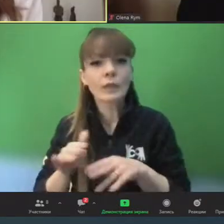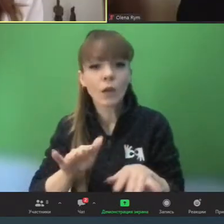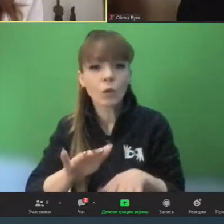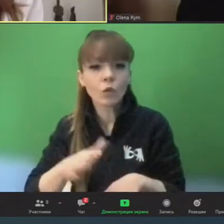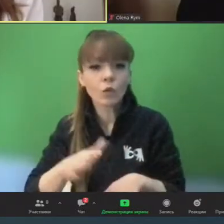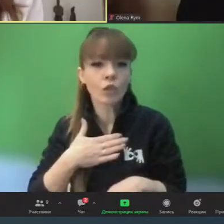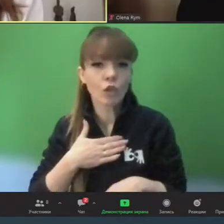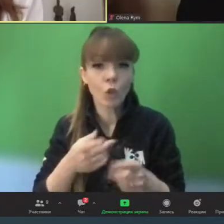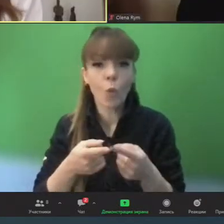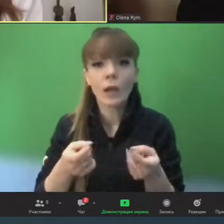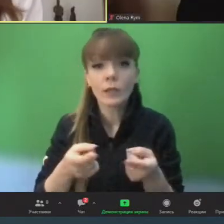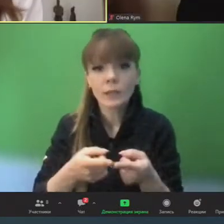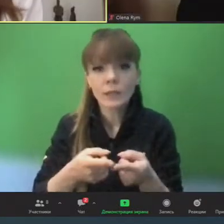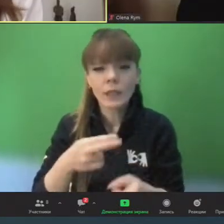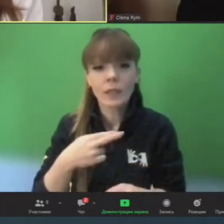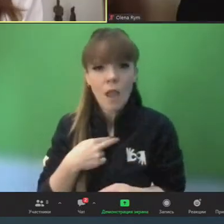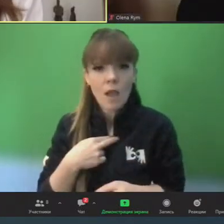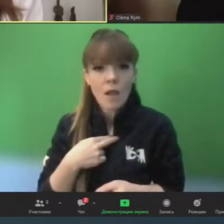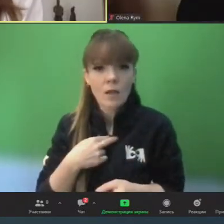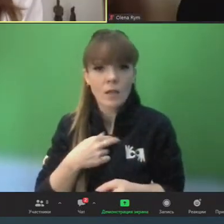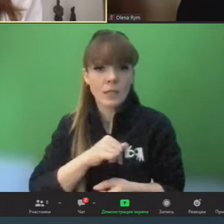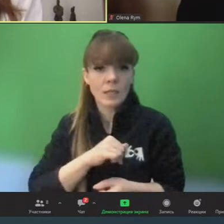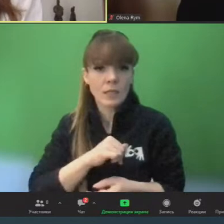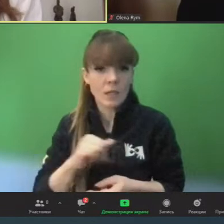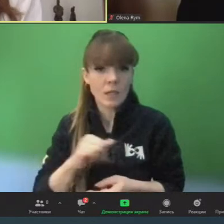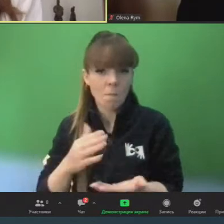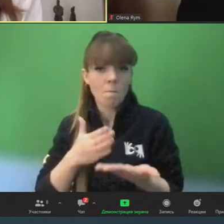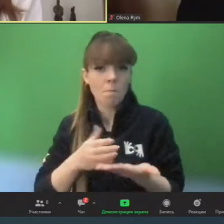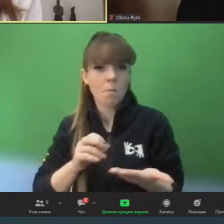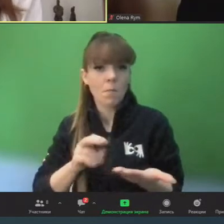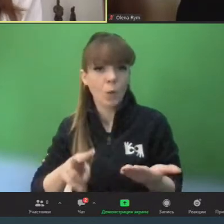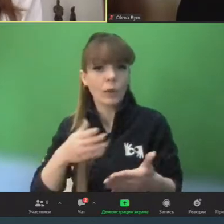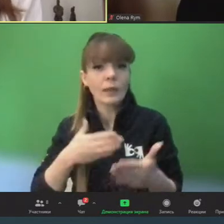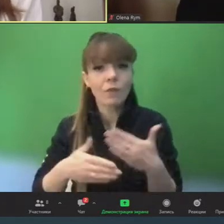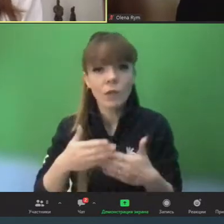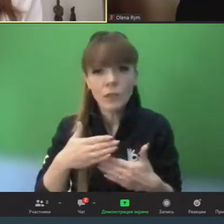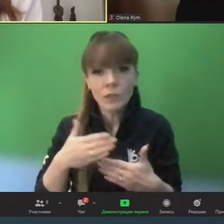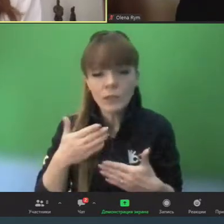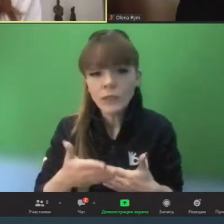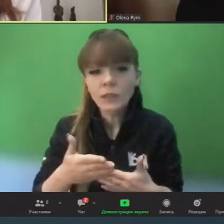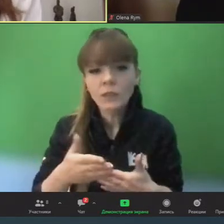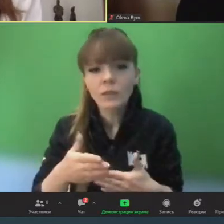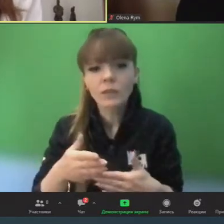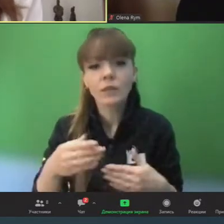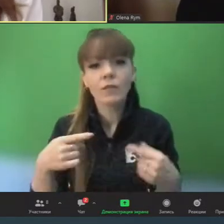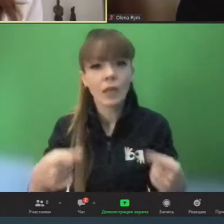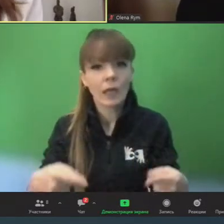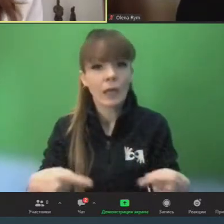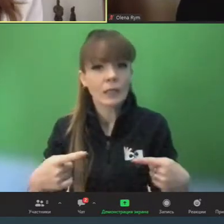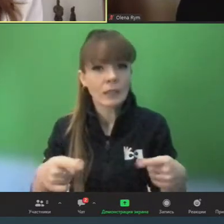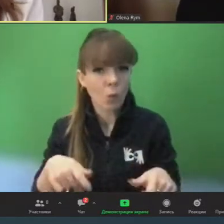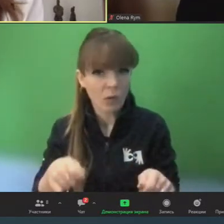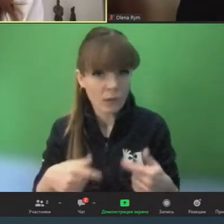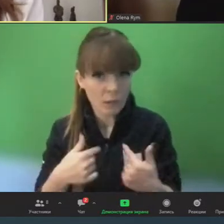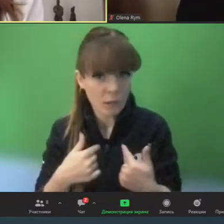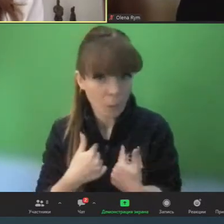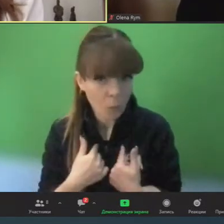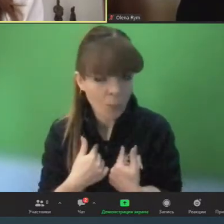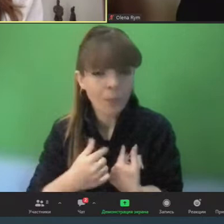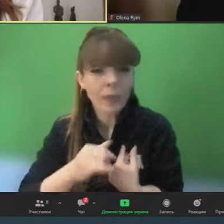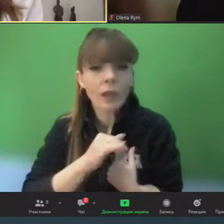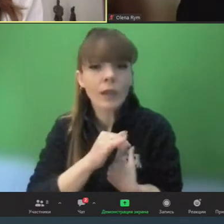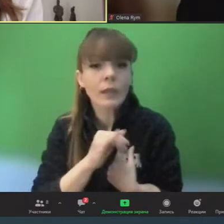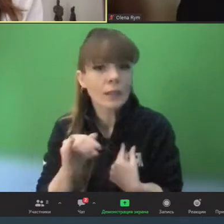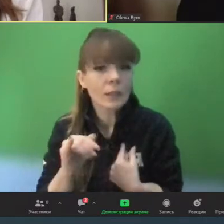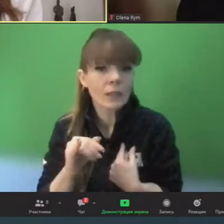my organization. I myself am a person that with a disability, and